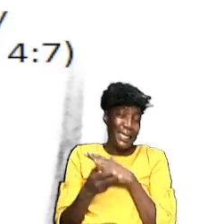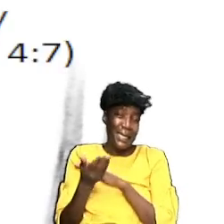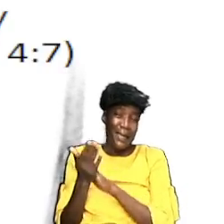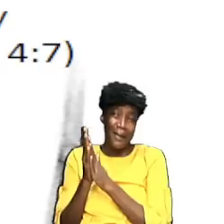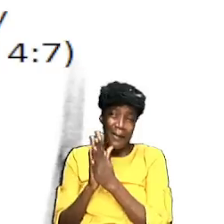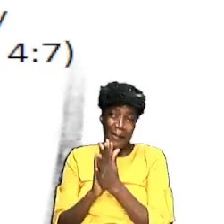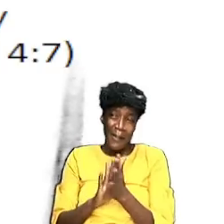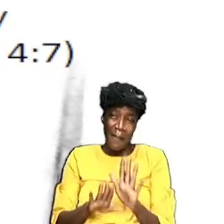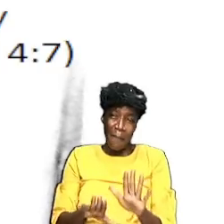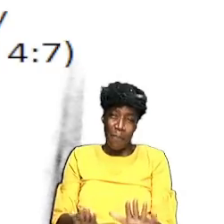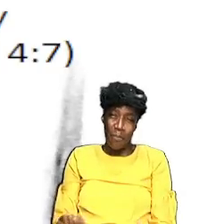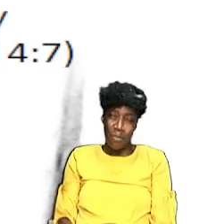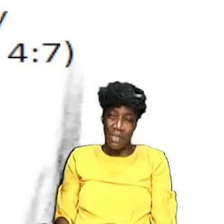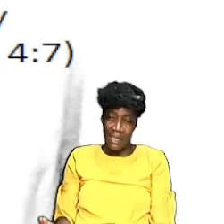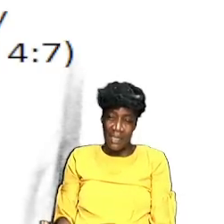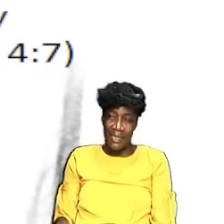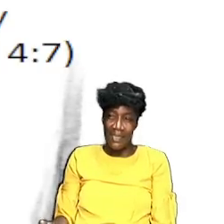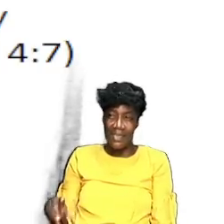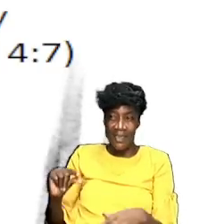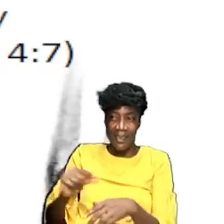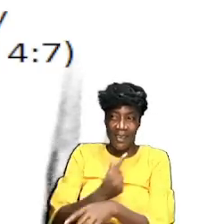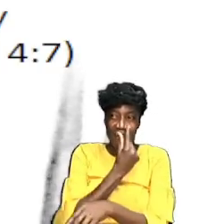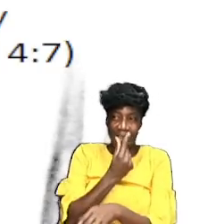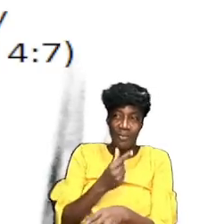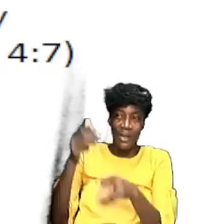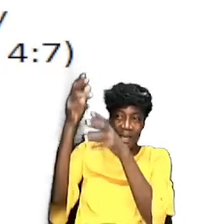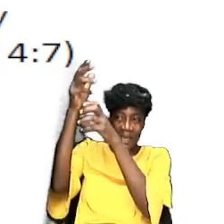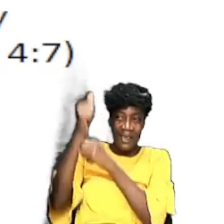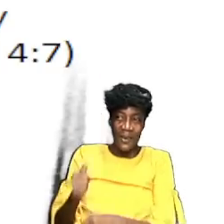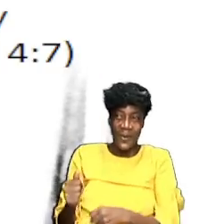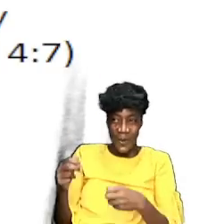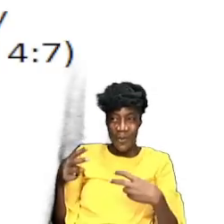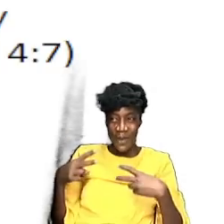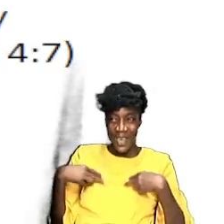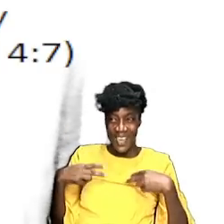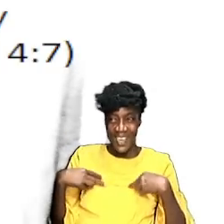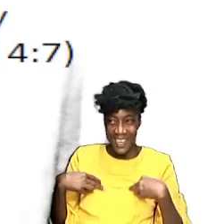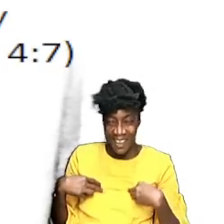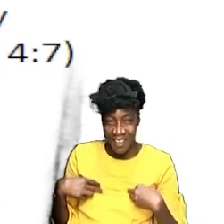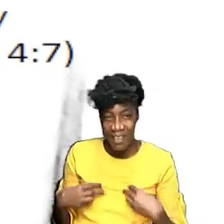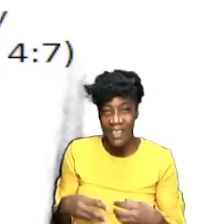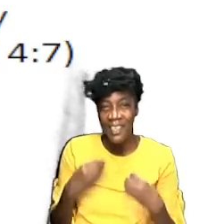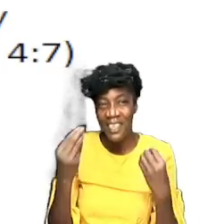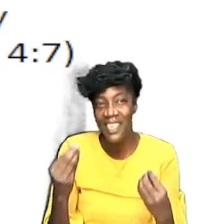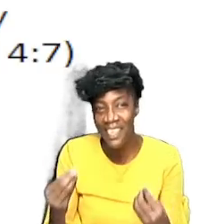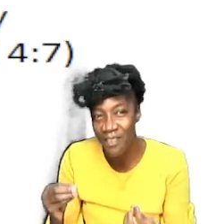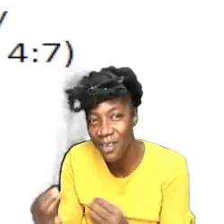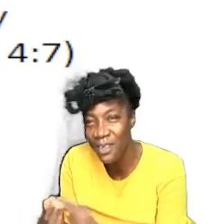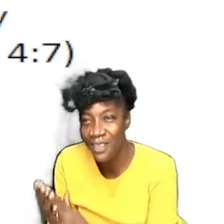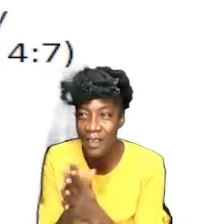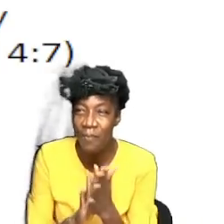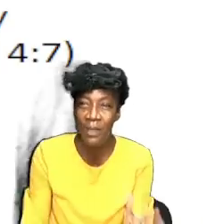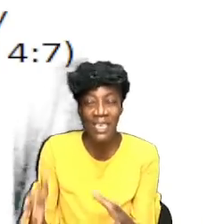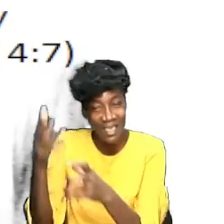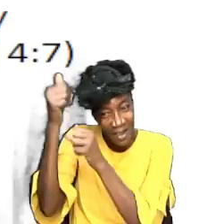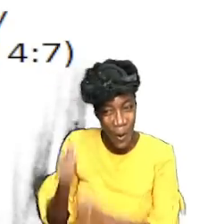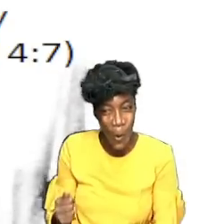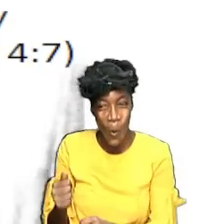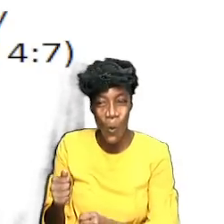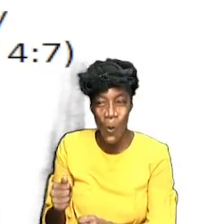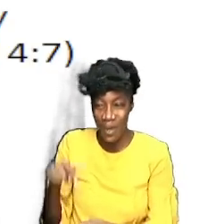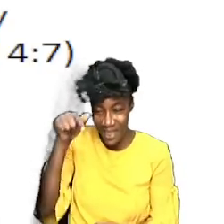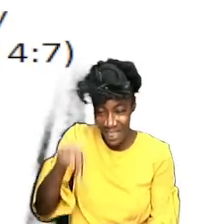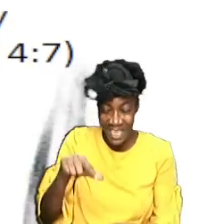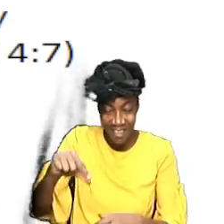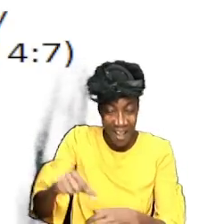gospel, the hope that you have in this gospel, praise God, gives us peace. The hope that we have in this